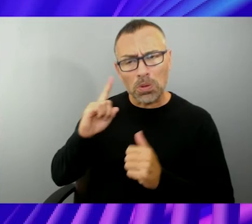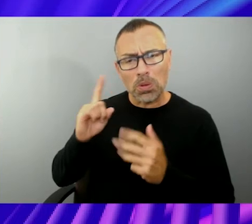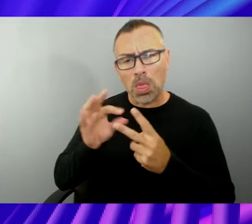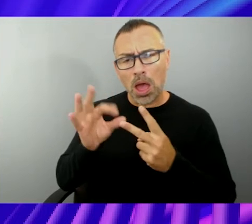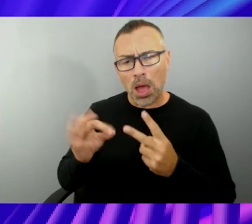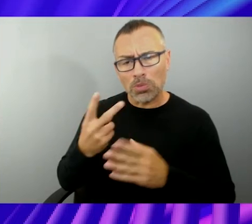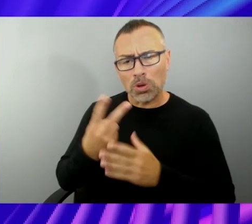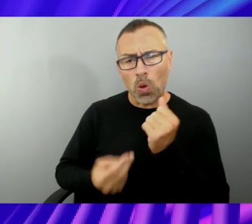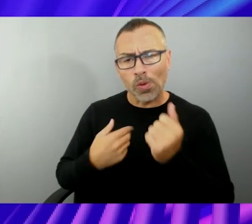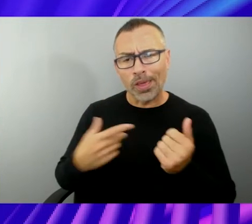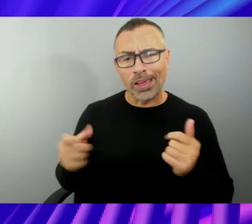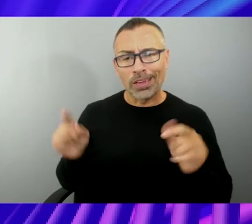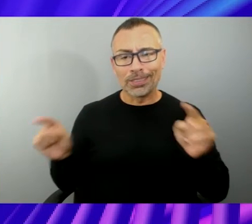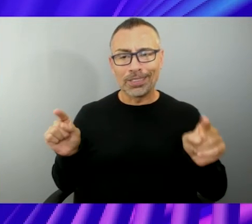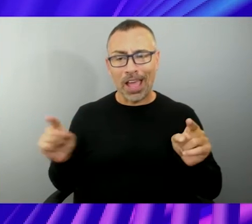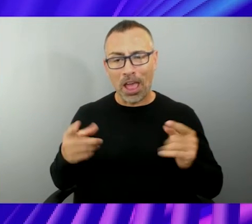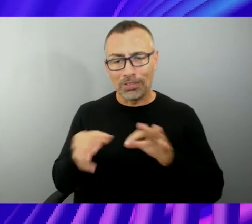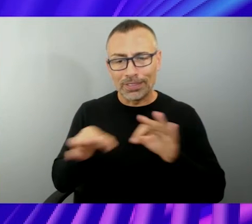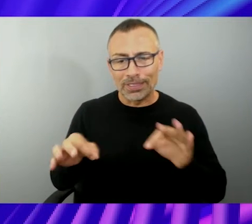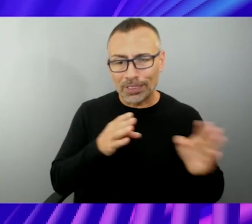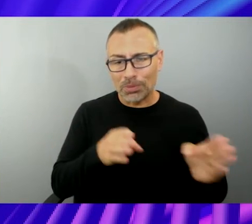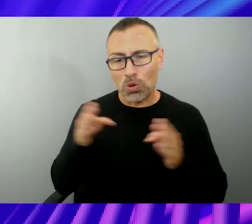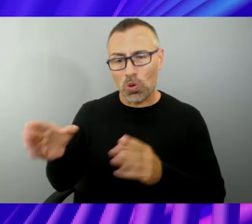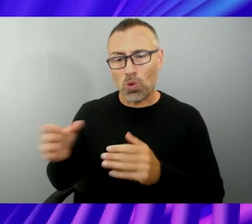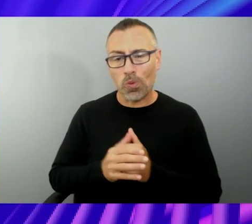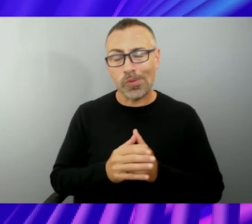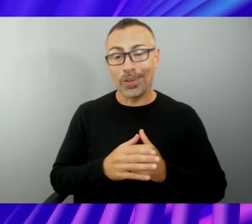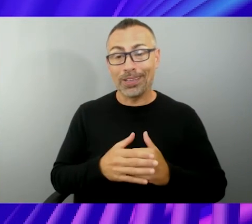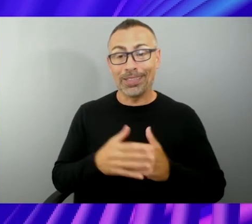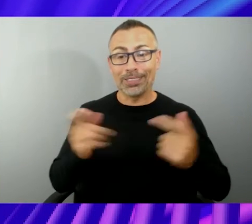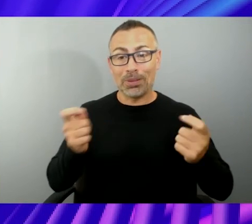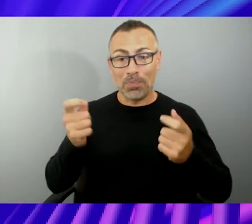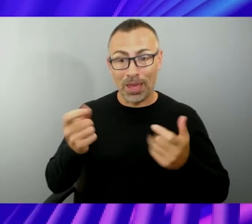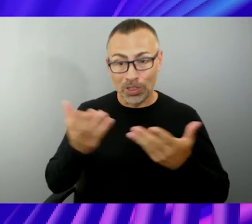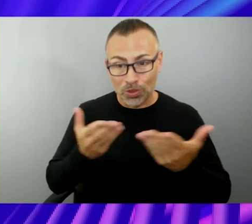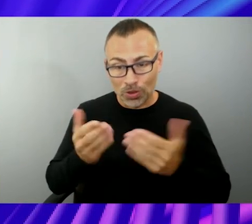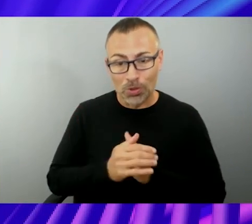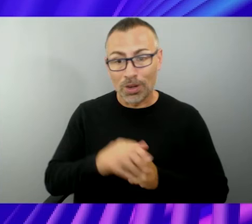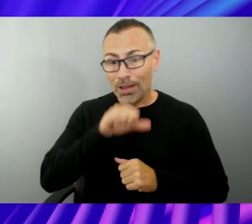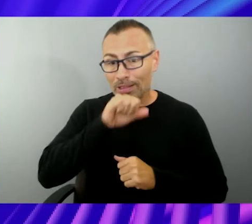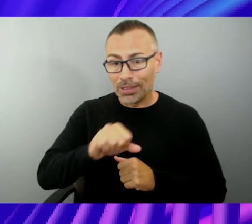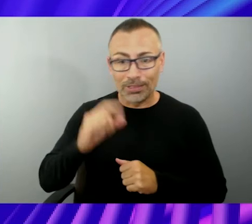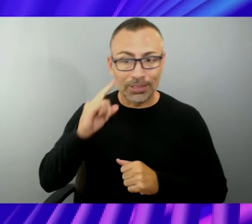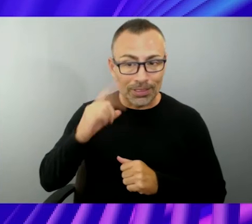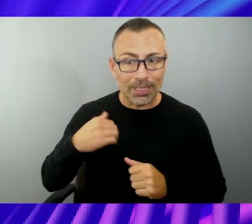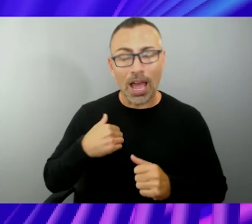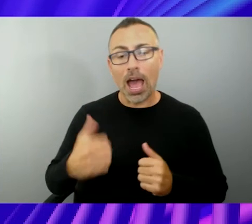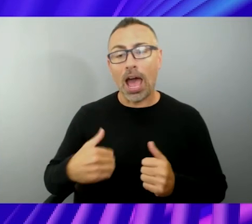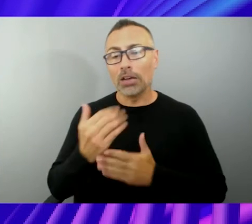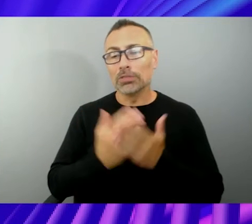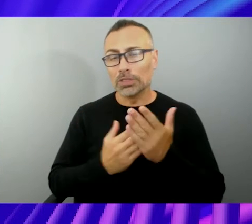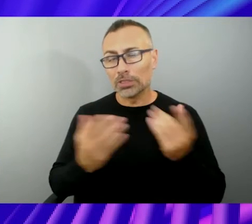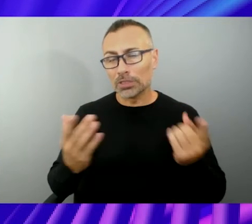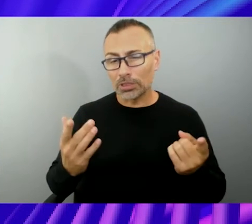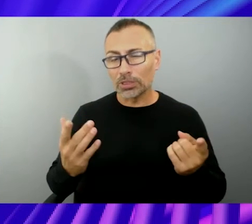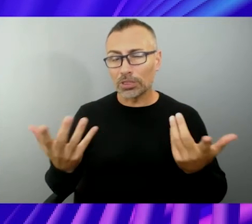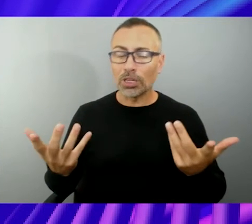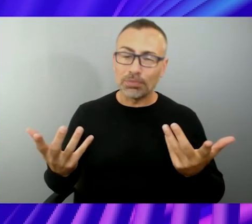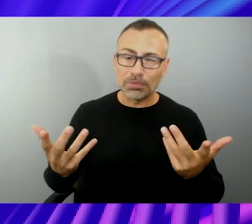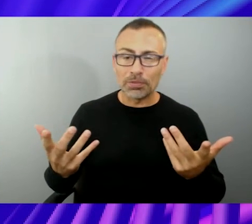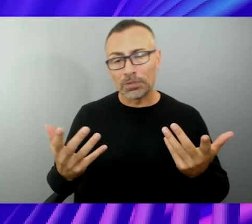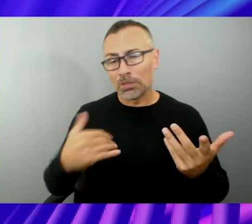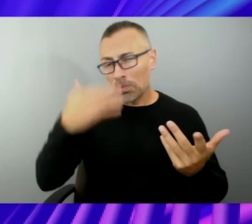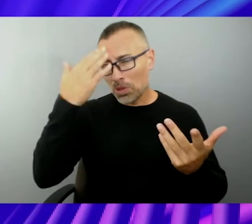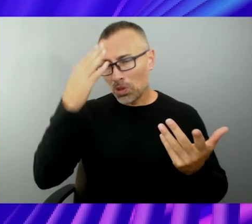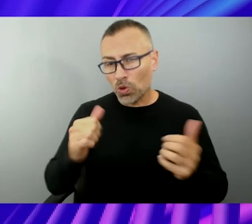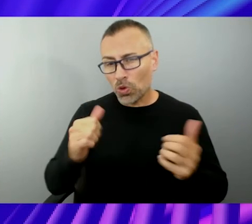do things, managed service ways, which I love to hear that too. I have some familiarity with EventBridge, which I think is amazing and a really great way